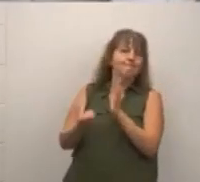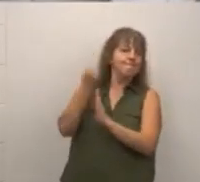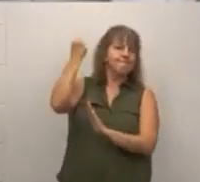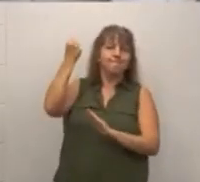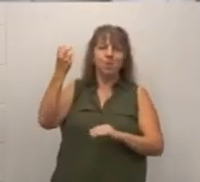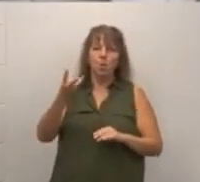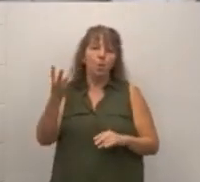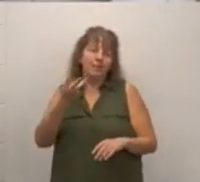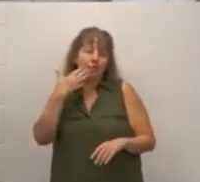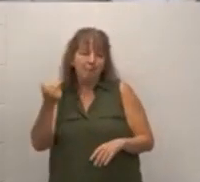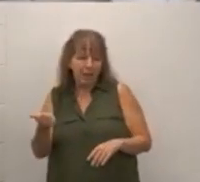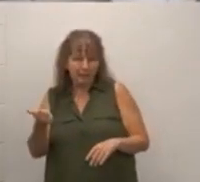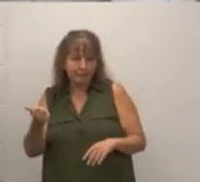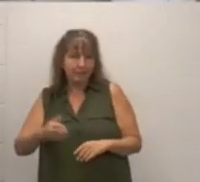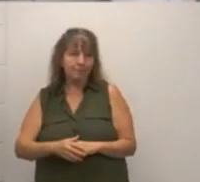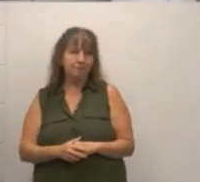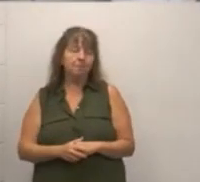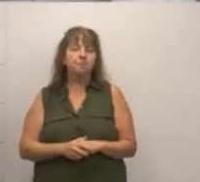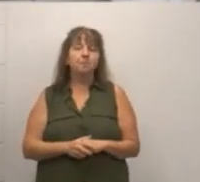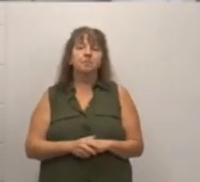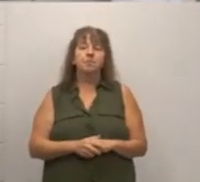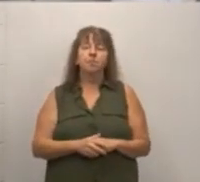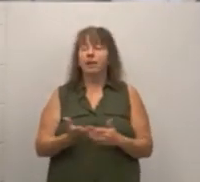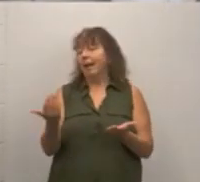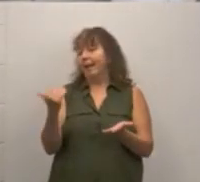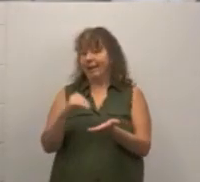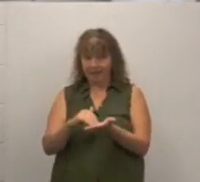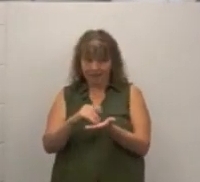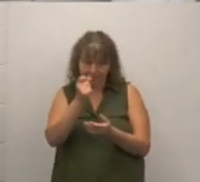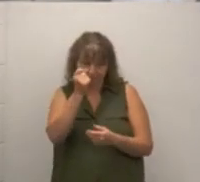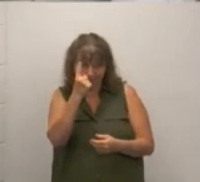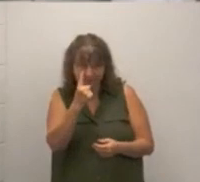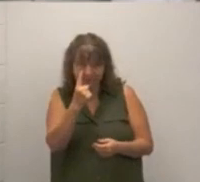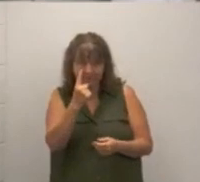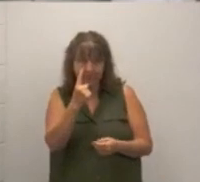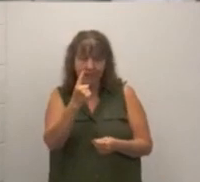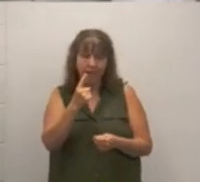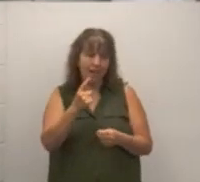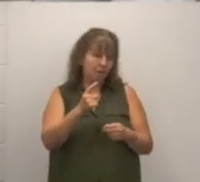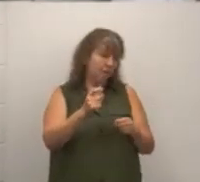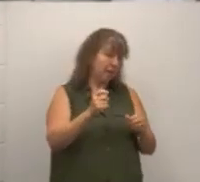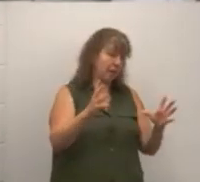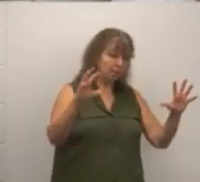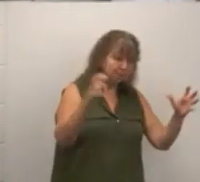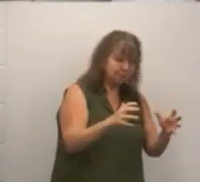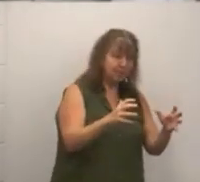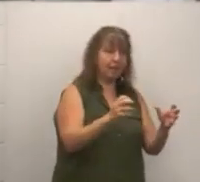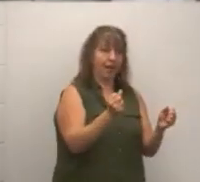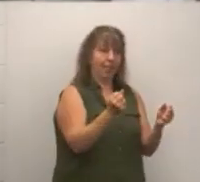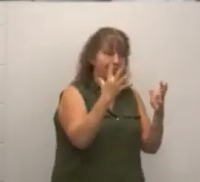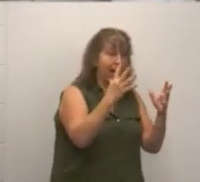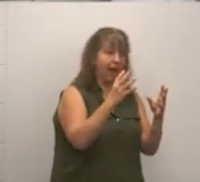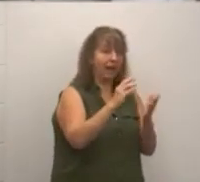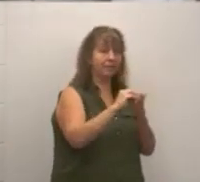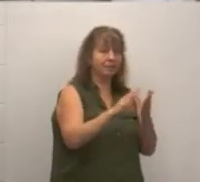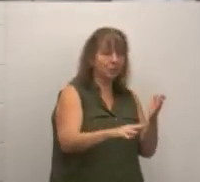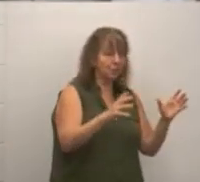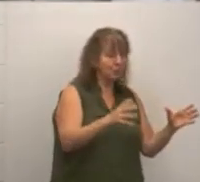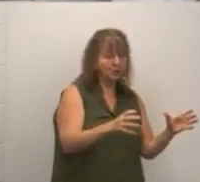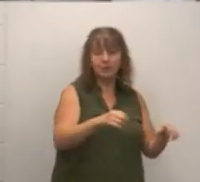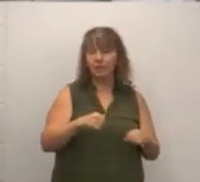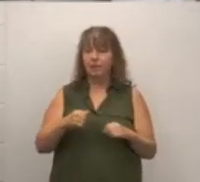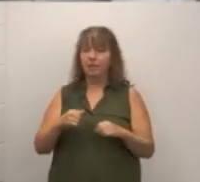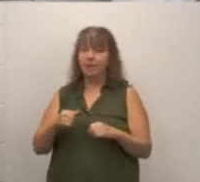of that time with their whole class. Again, knowing that it's a full class, there might be opportunities for some social emotional community